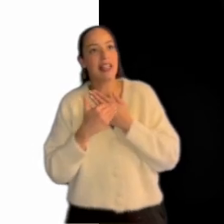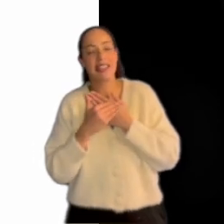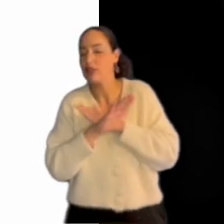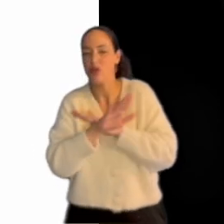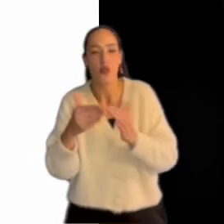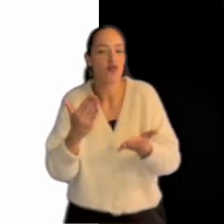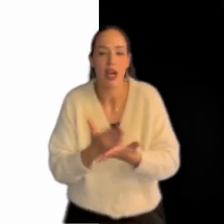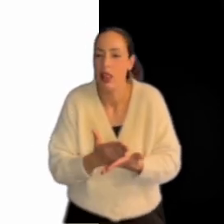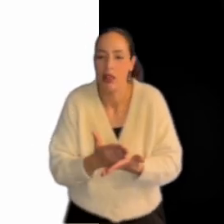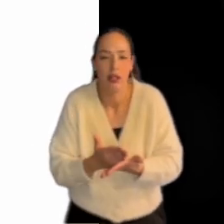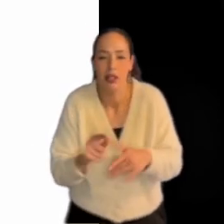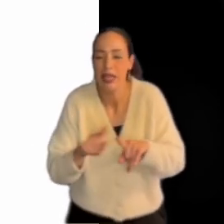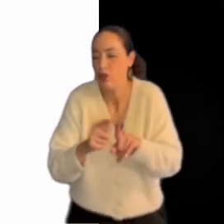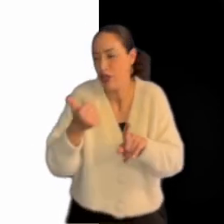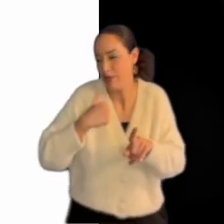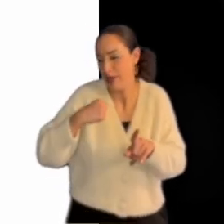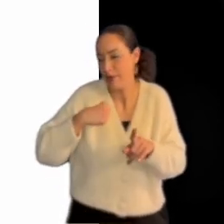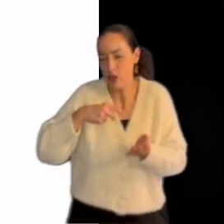not to get wet.